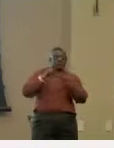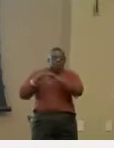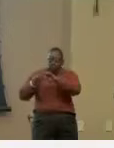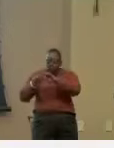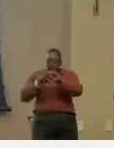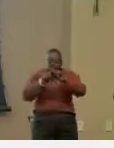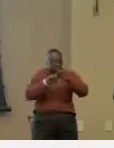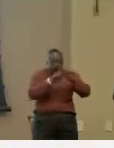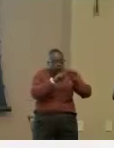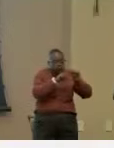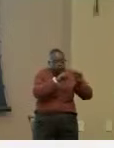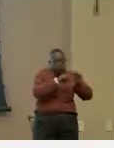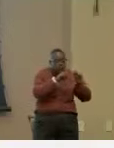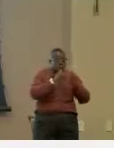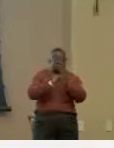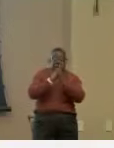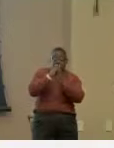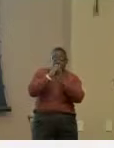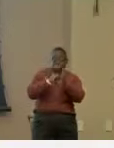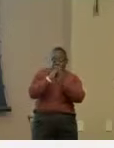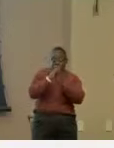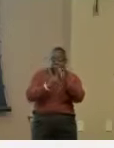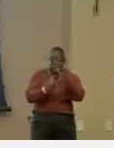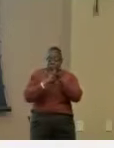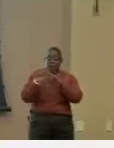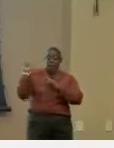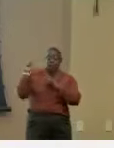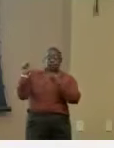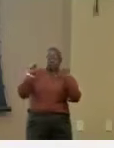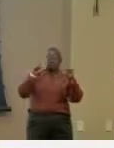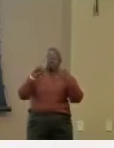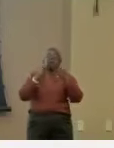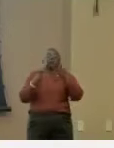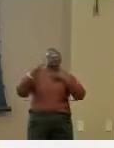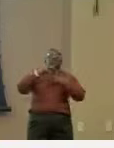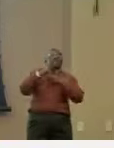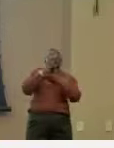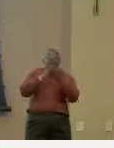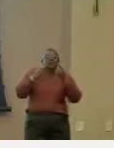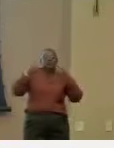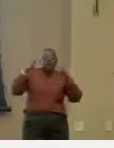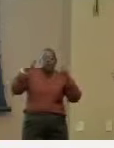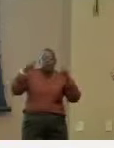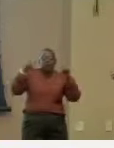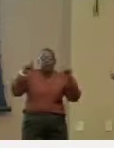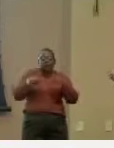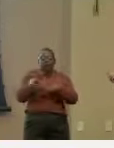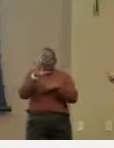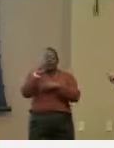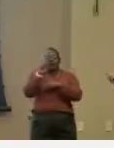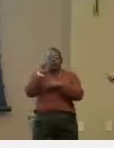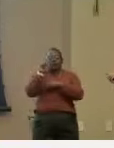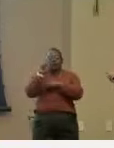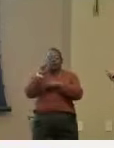different cancers. And here I'm showing you a review of some of the successes that CAR T cells had